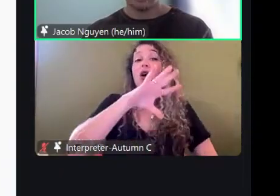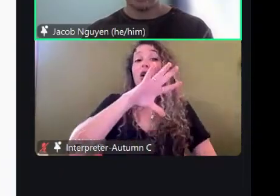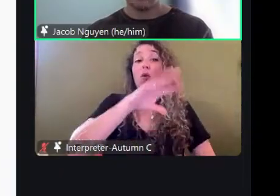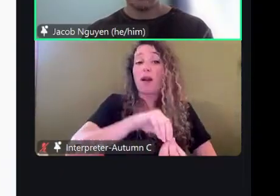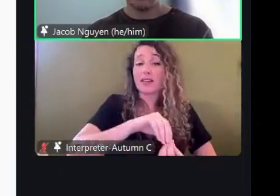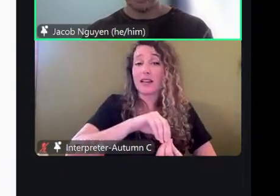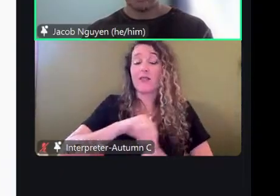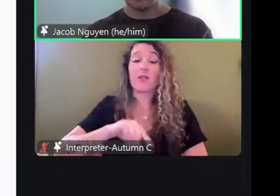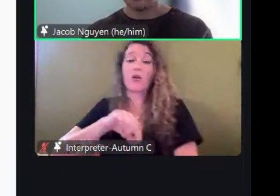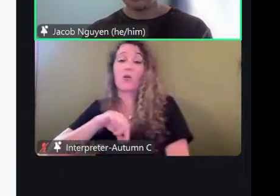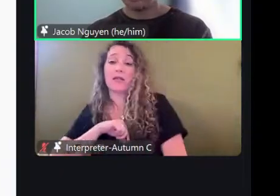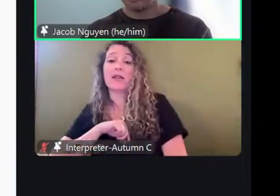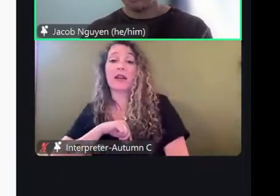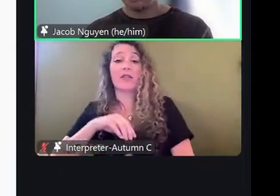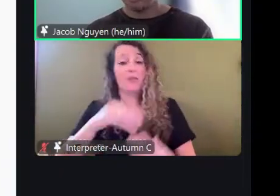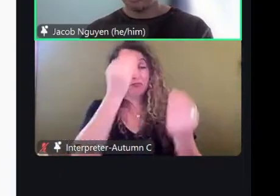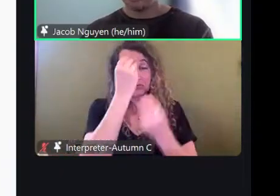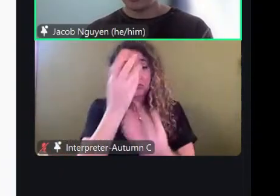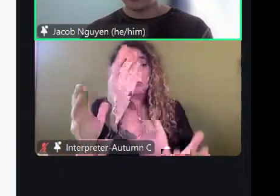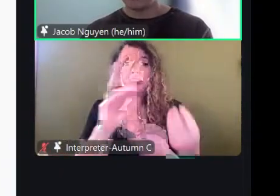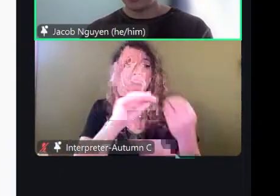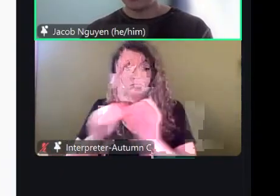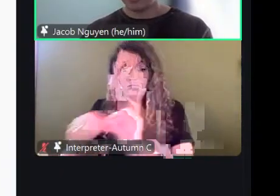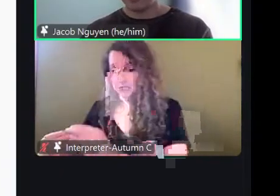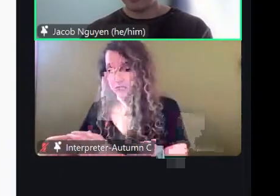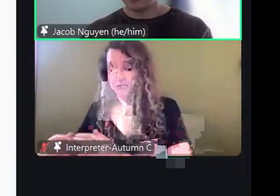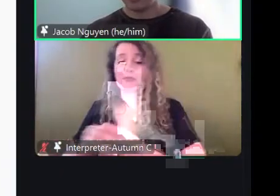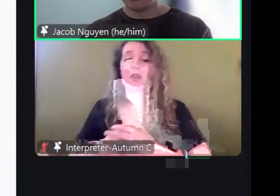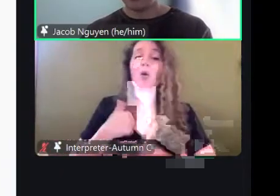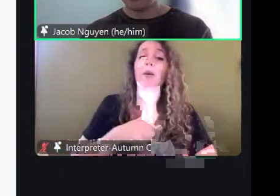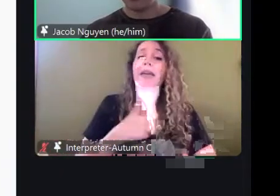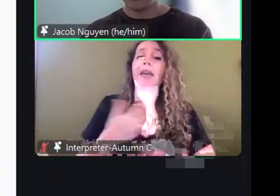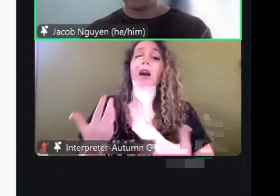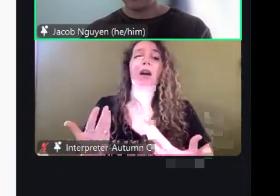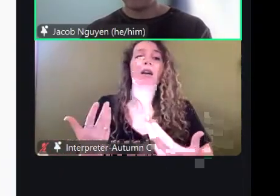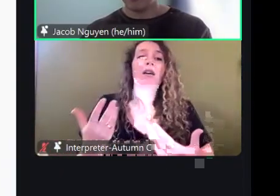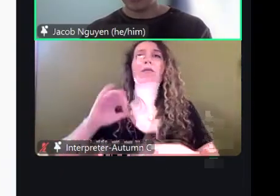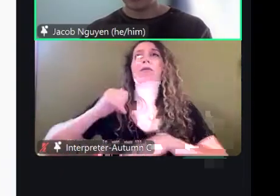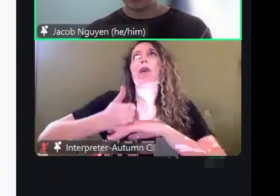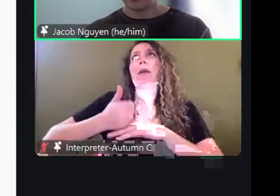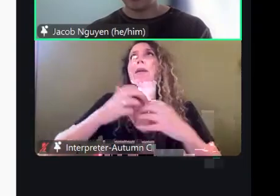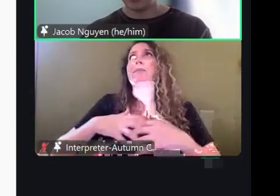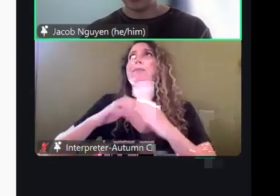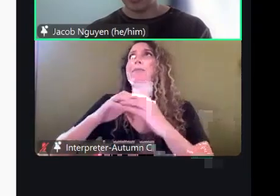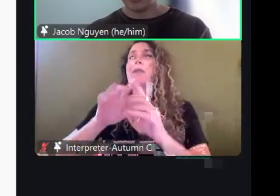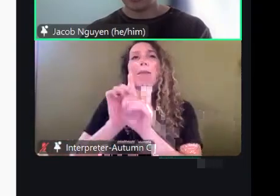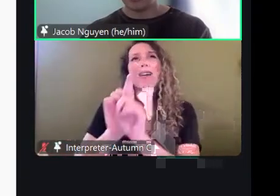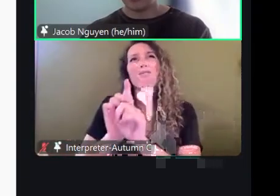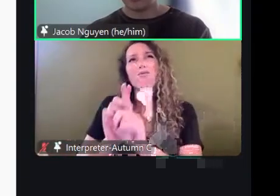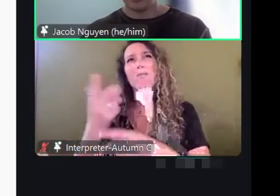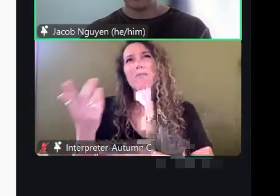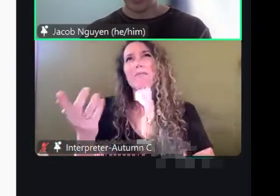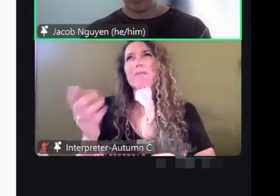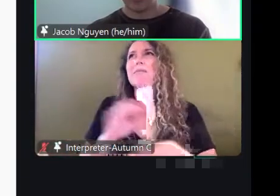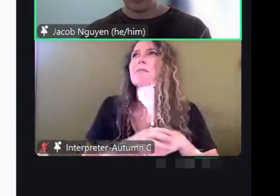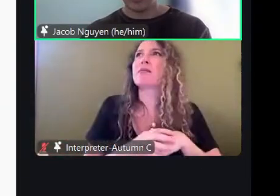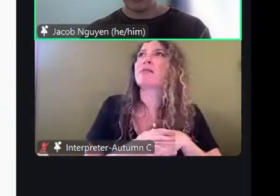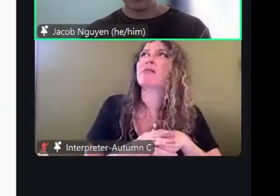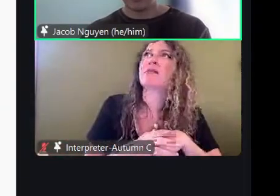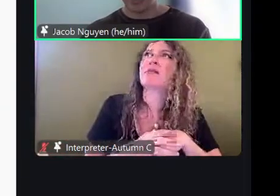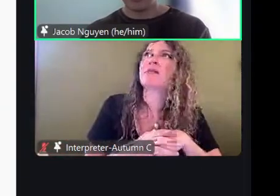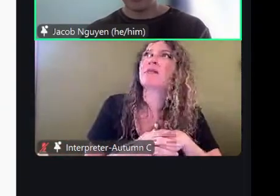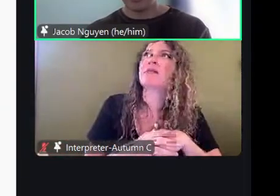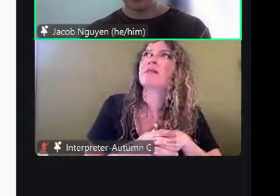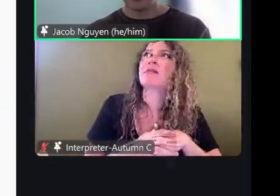qualitative data measures. And again, we want to frame mentorship something that is an